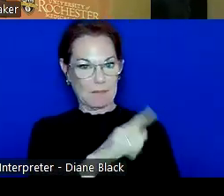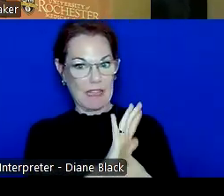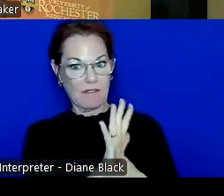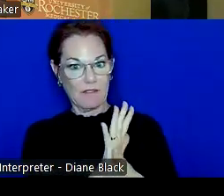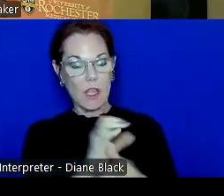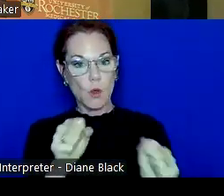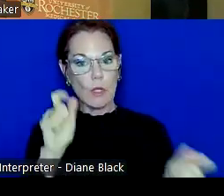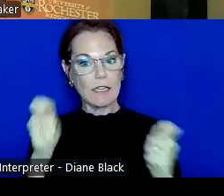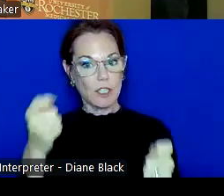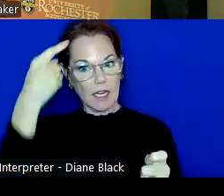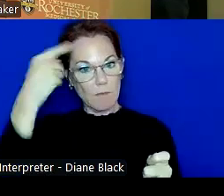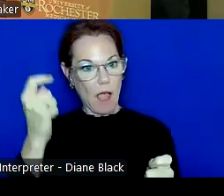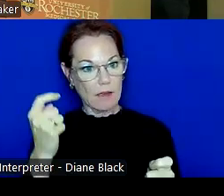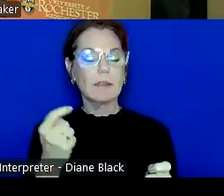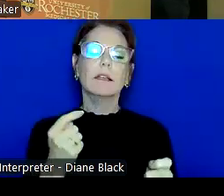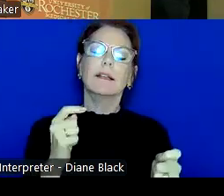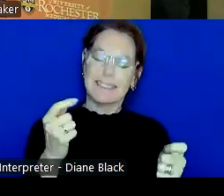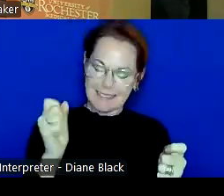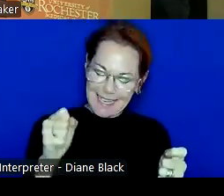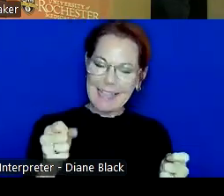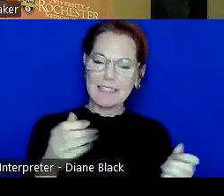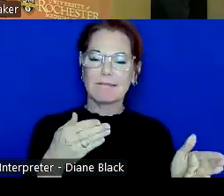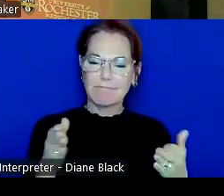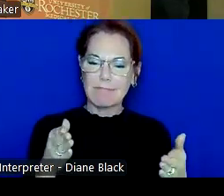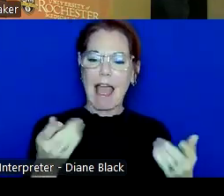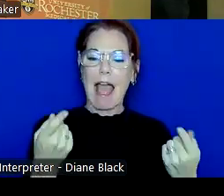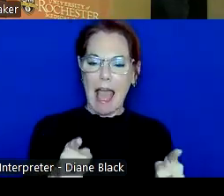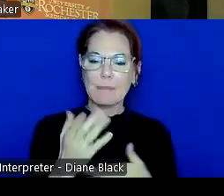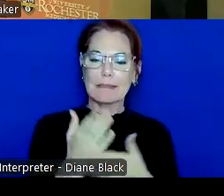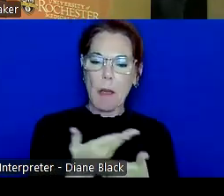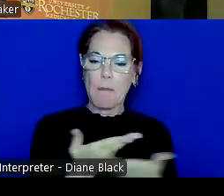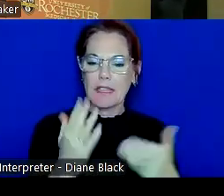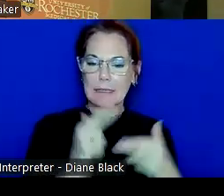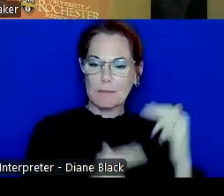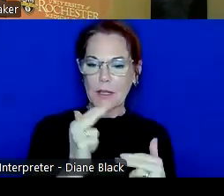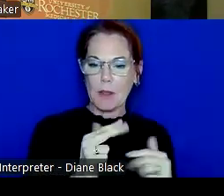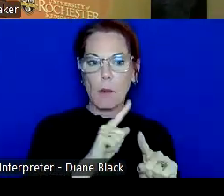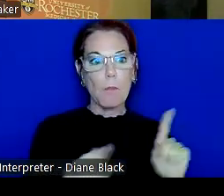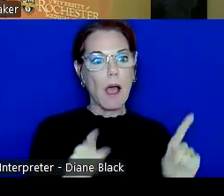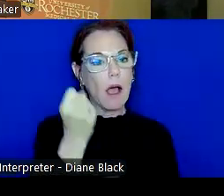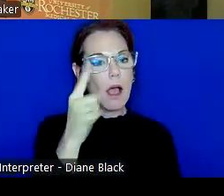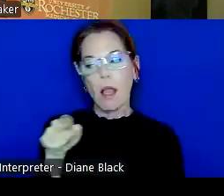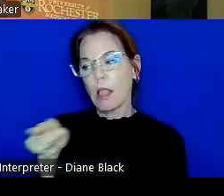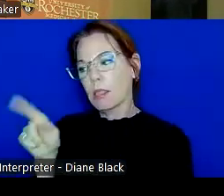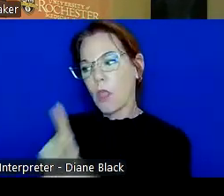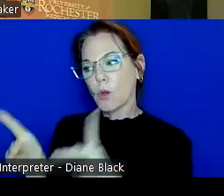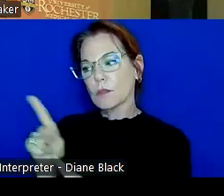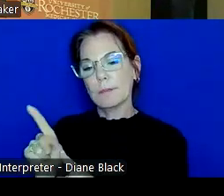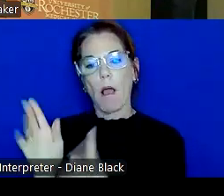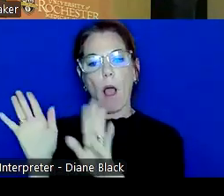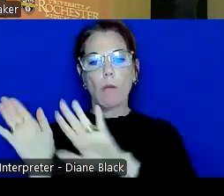a shift. Some things got built, but then other folks were able to subvert it because the people that put in the effort didn't follow